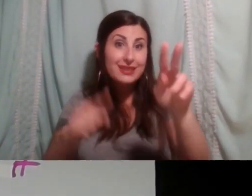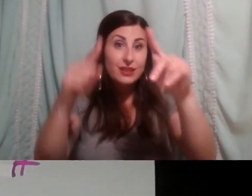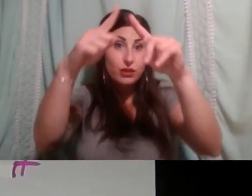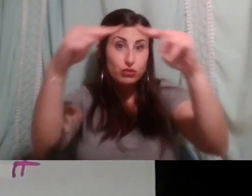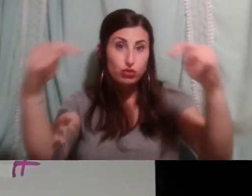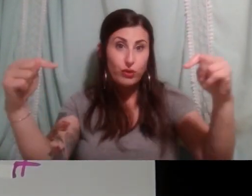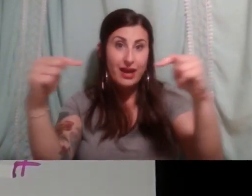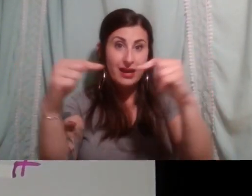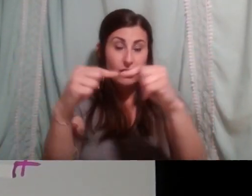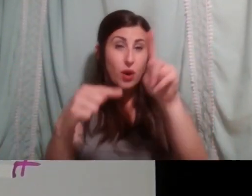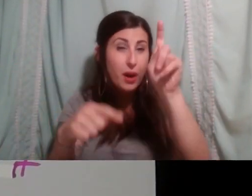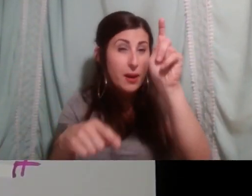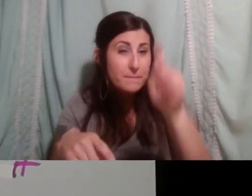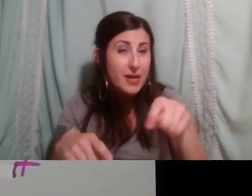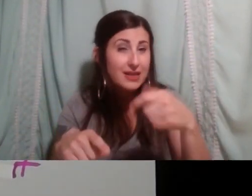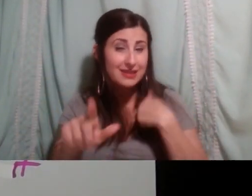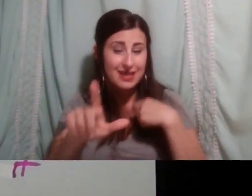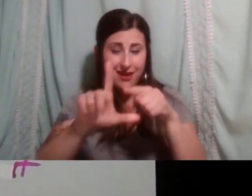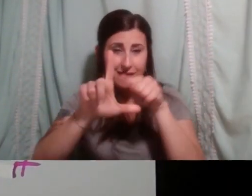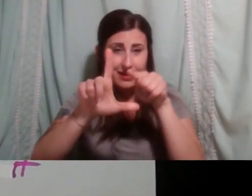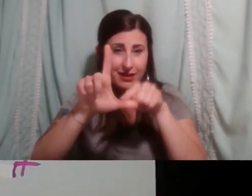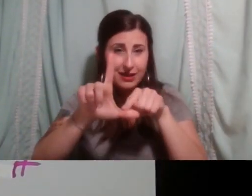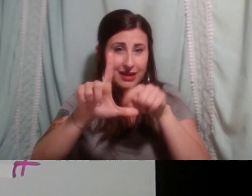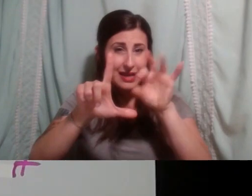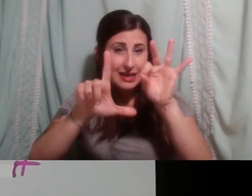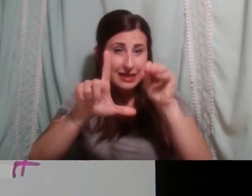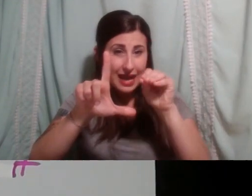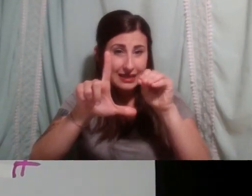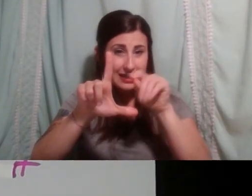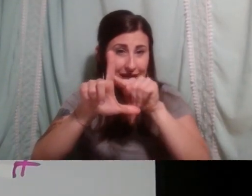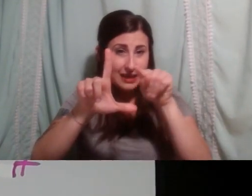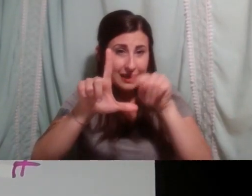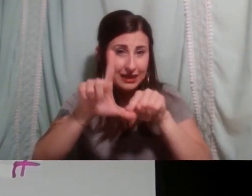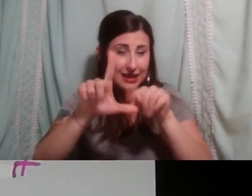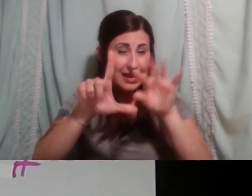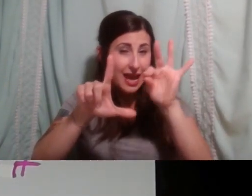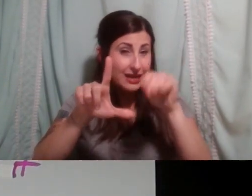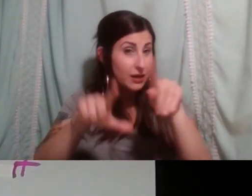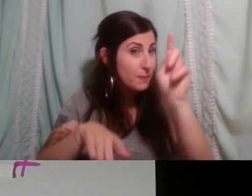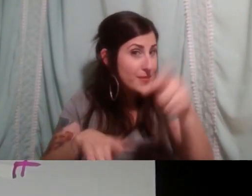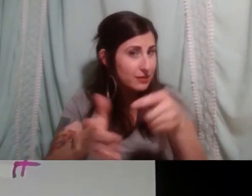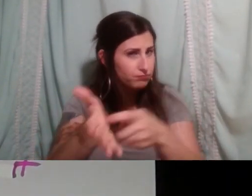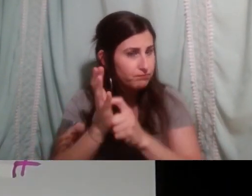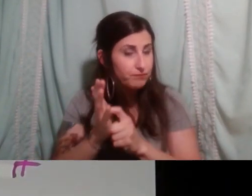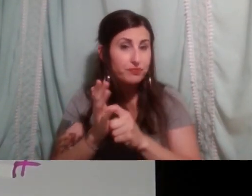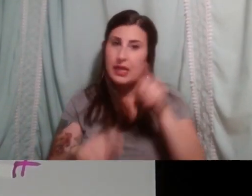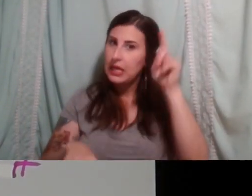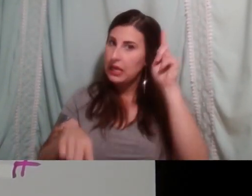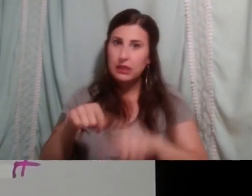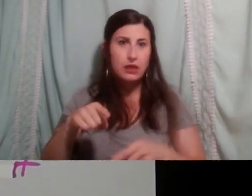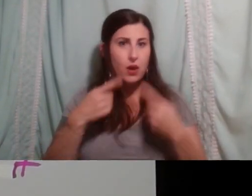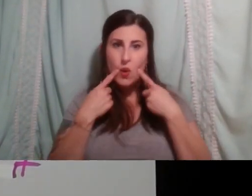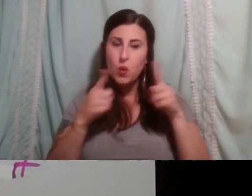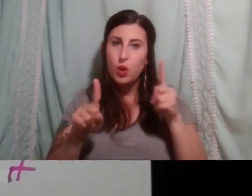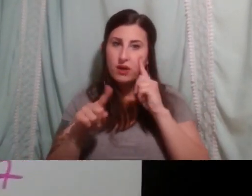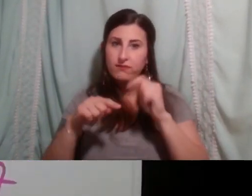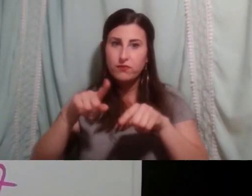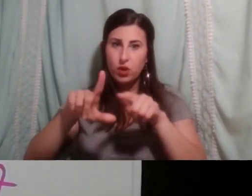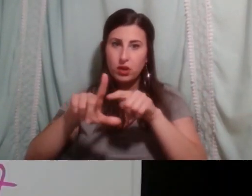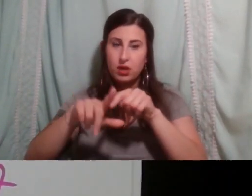triangles. Okay, it has to have a 90-degree angle in there. All right, it cannot work for